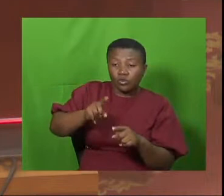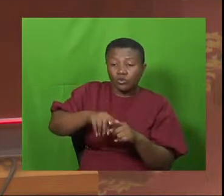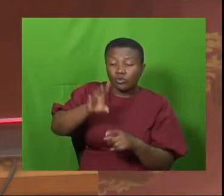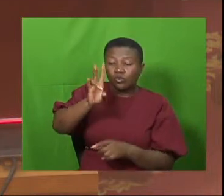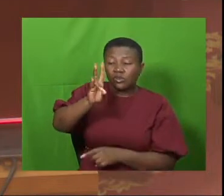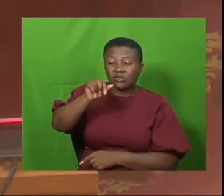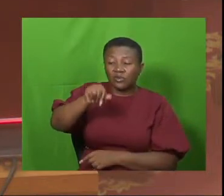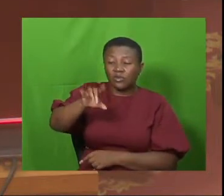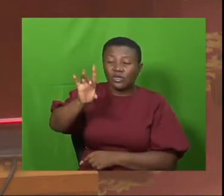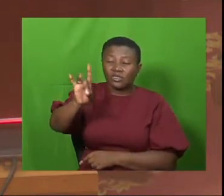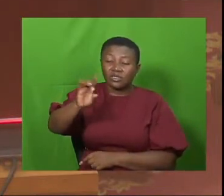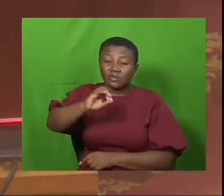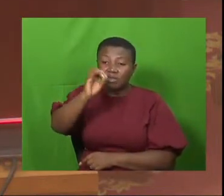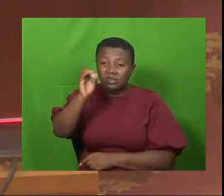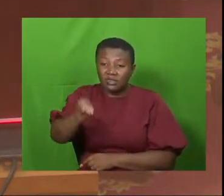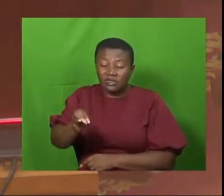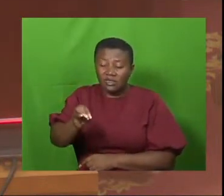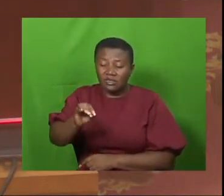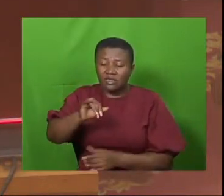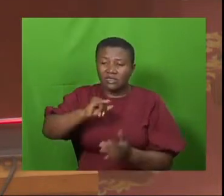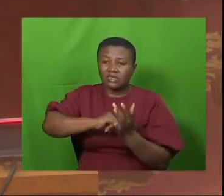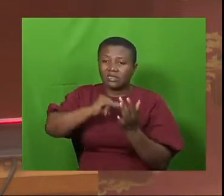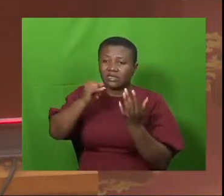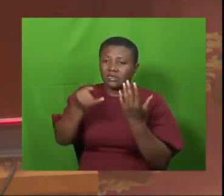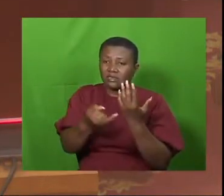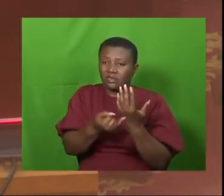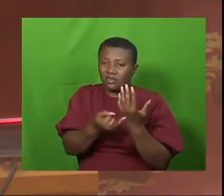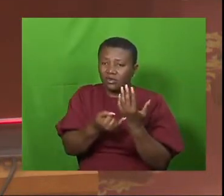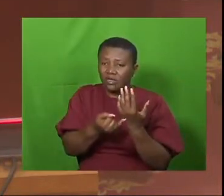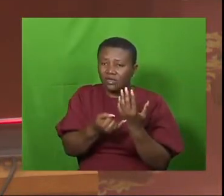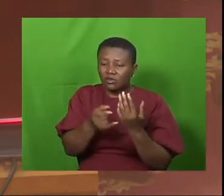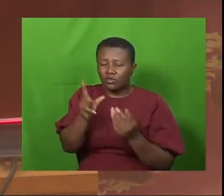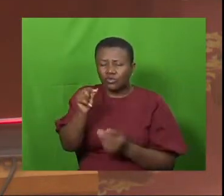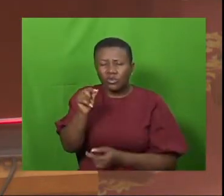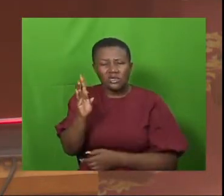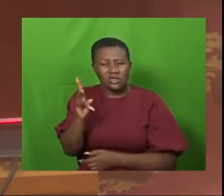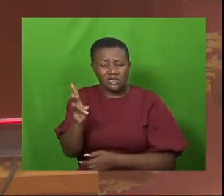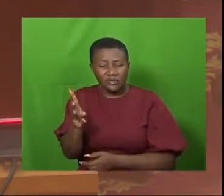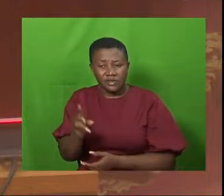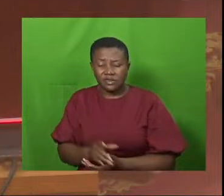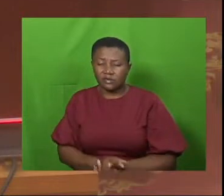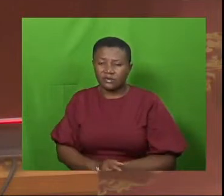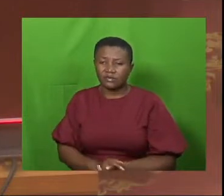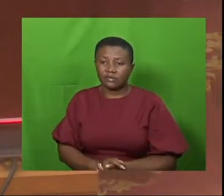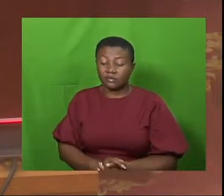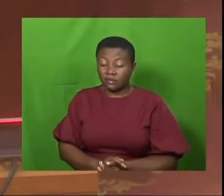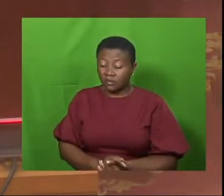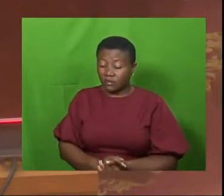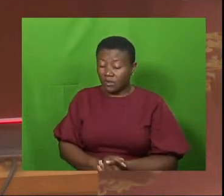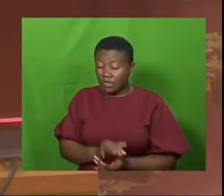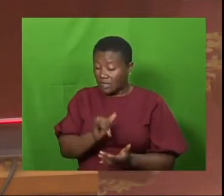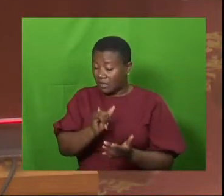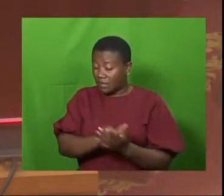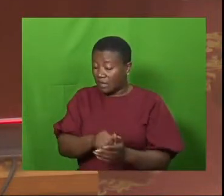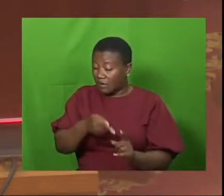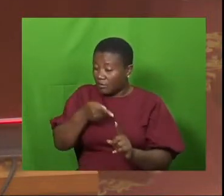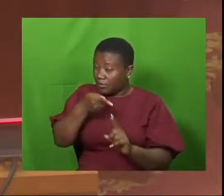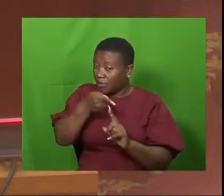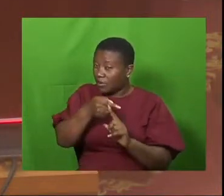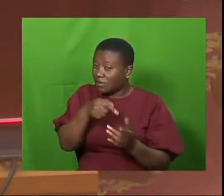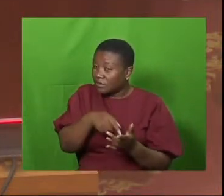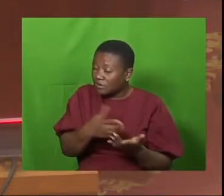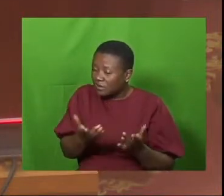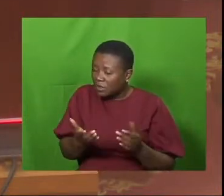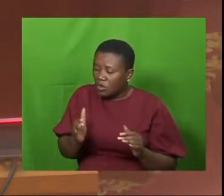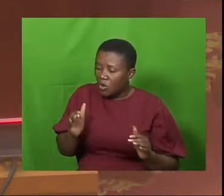7.8% in January 2022. Suffice to state that, Mr. Speaker, this point that Mr. President made, comparing to